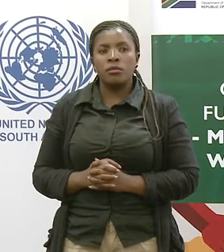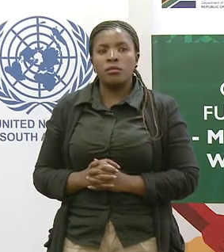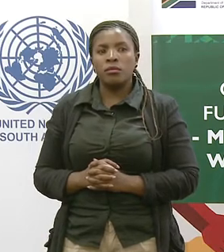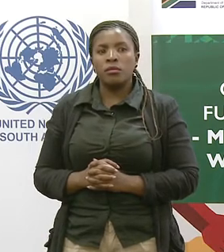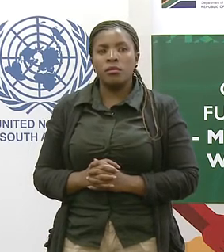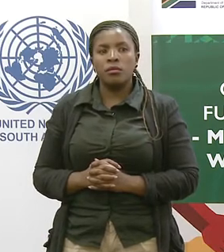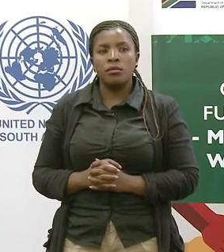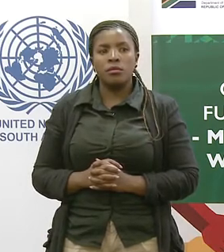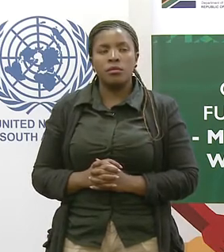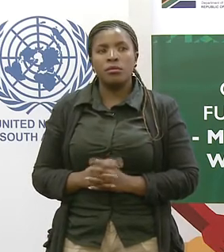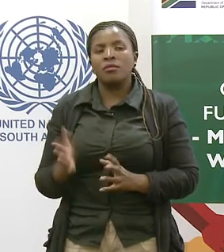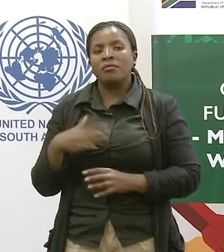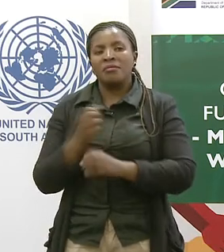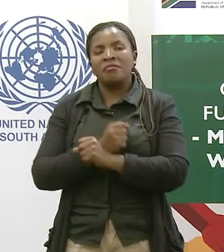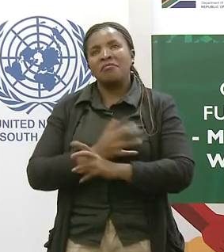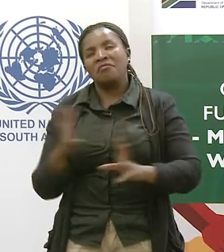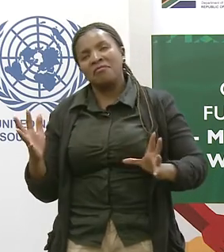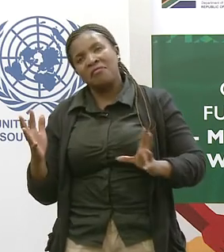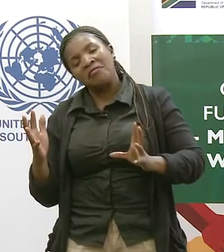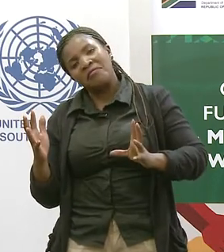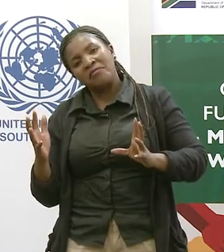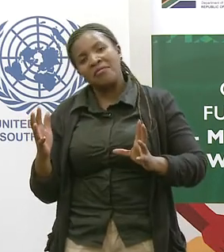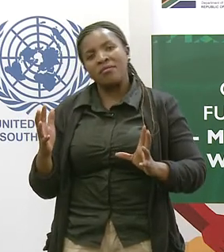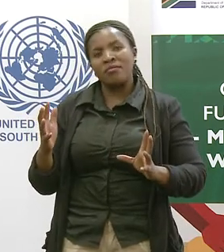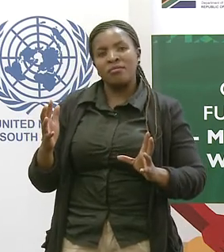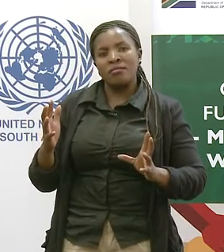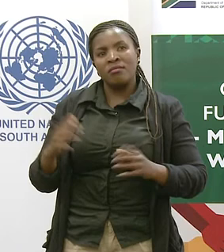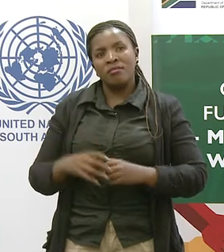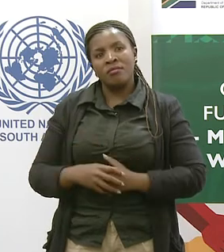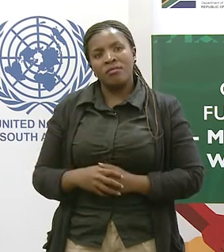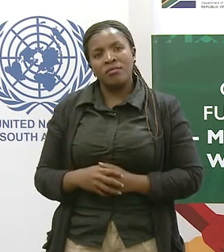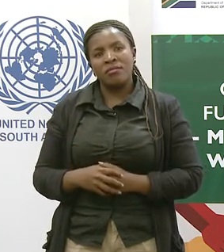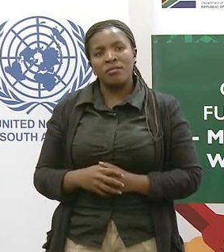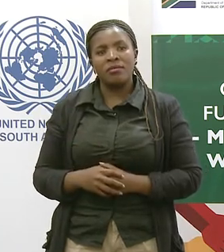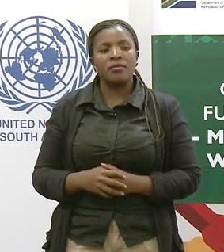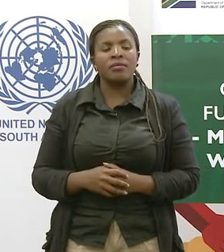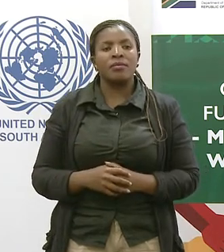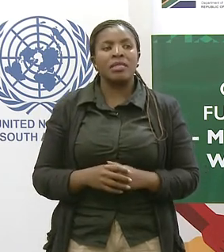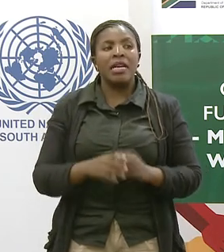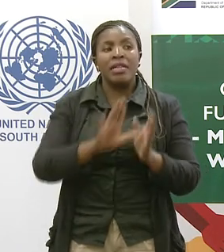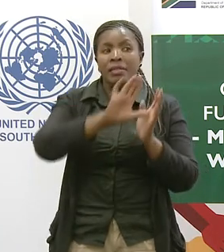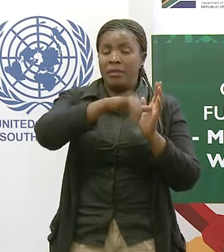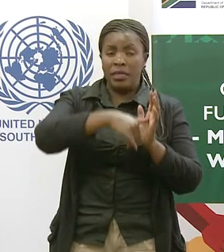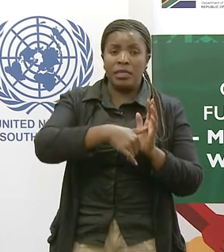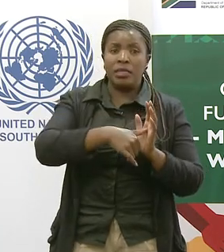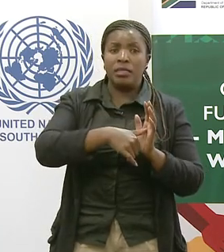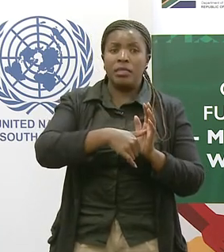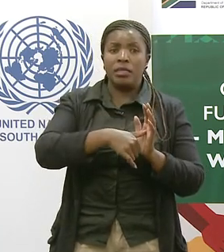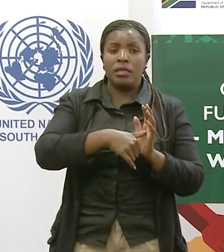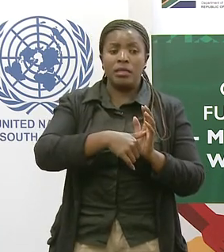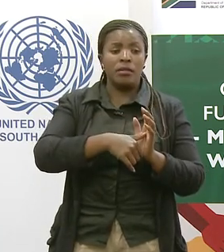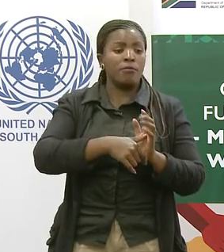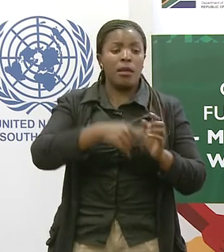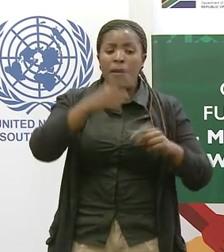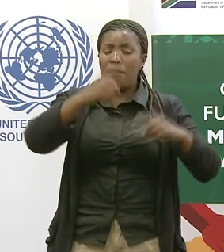So let me start by saying that there are many disabilities all requiring